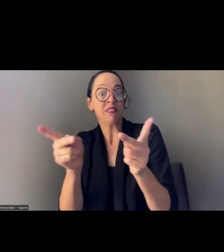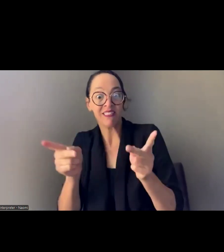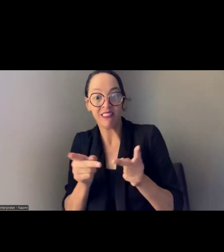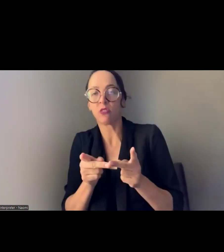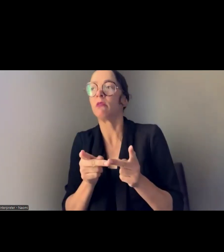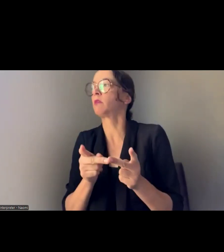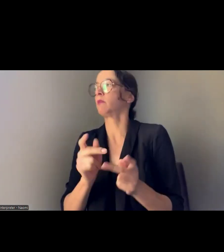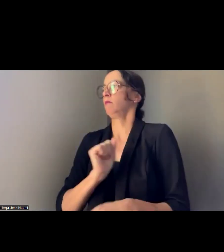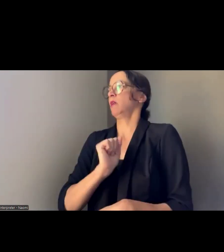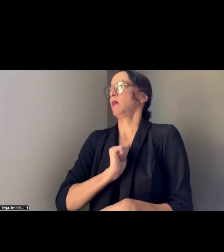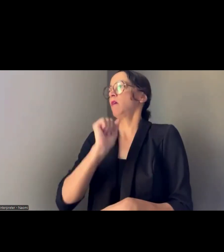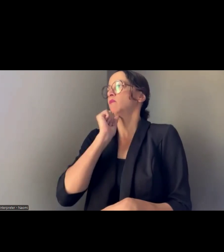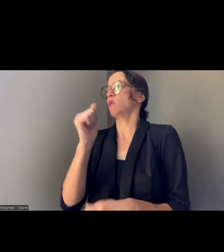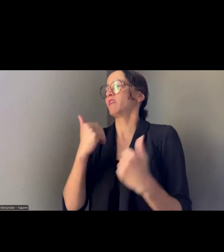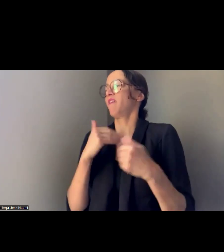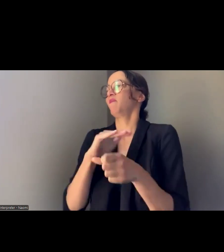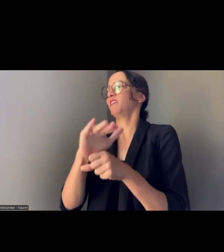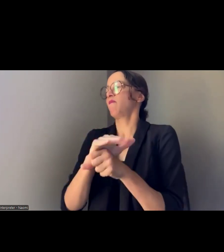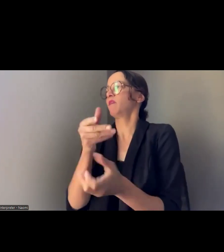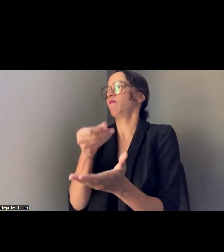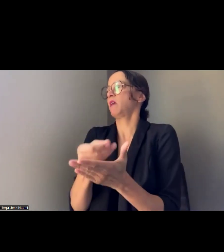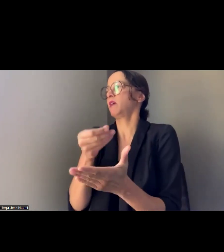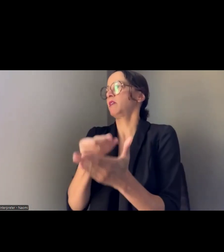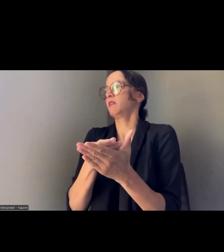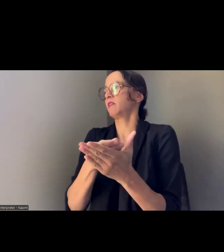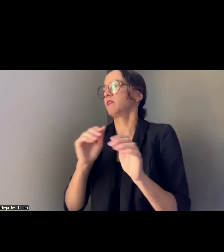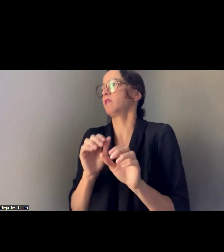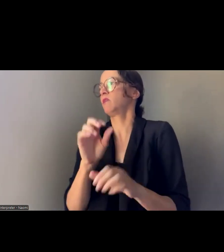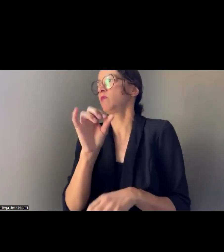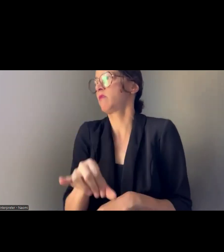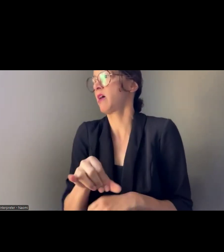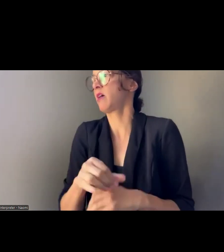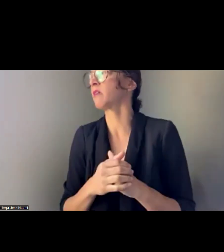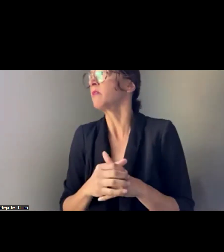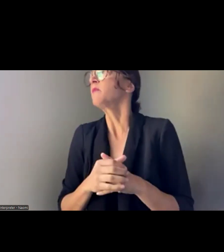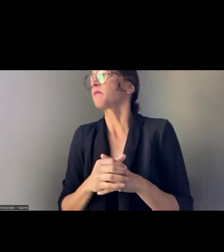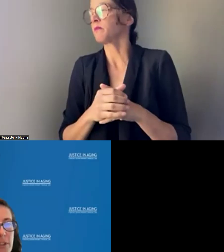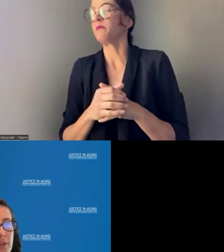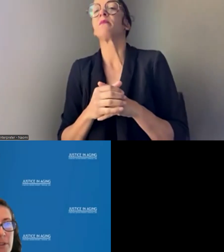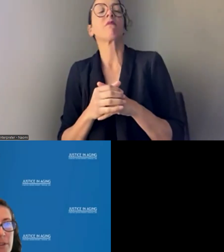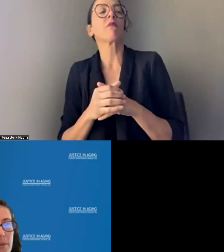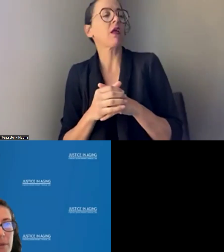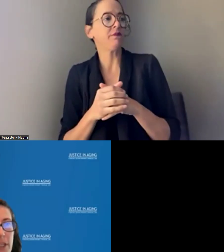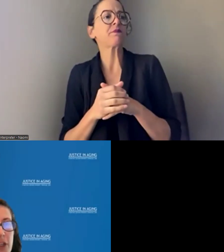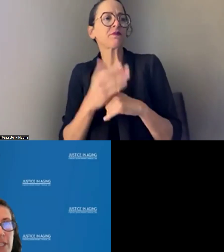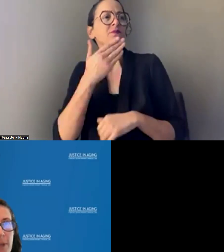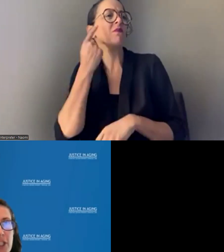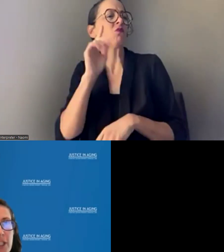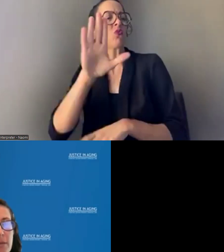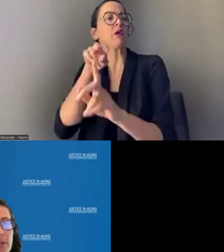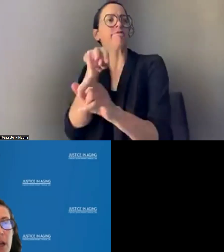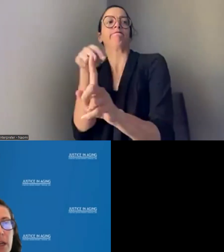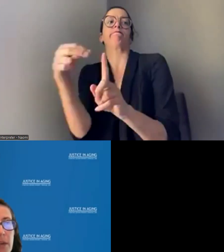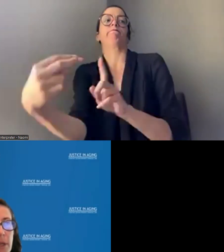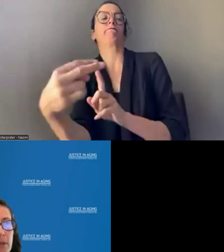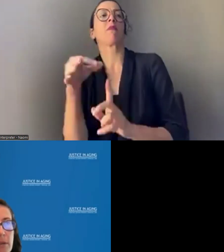you were looking for. No, this is great. Thank you. Yeah, this is very helpful. Thank you for the provider perspective. It's really helpful to also, especially